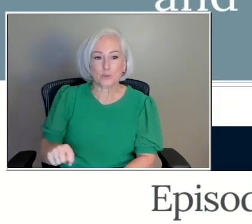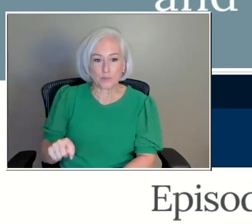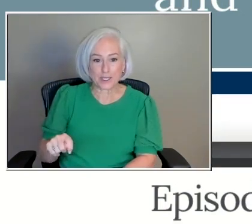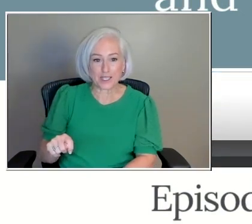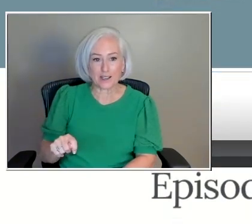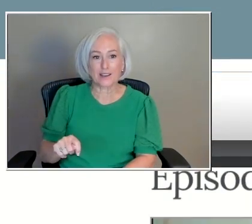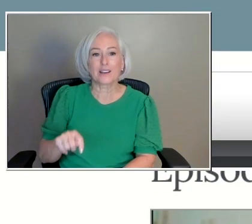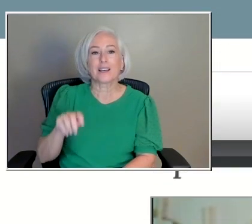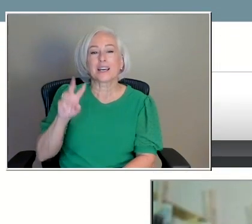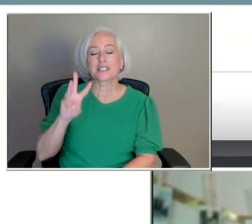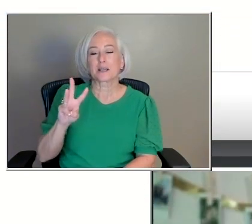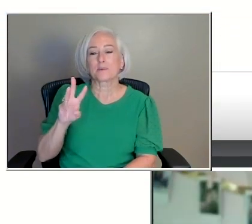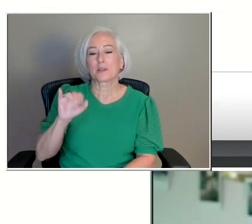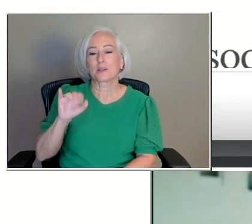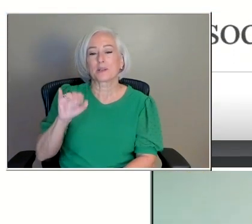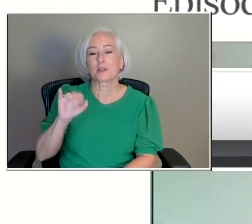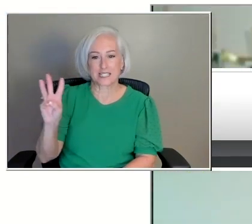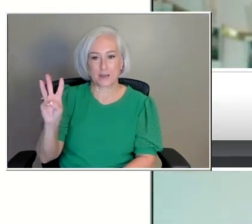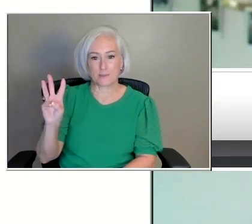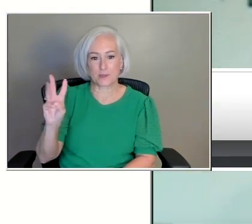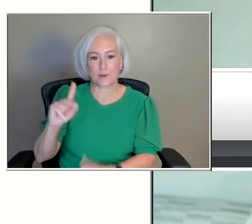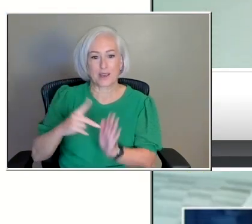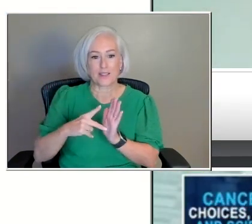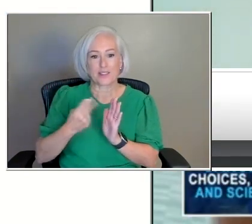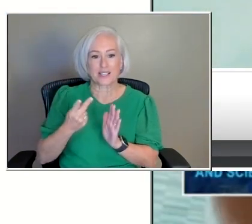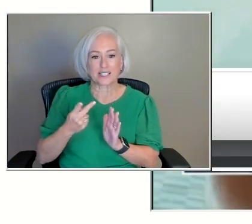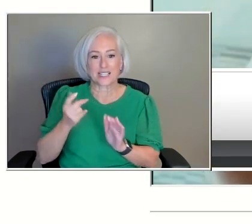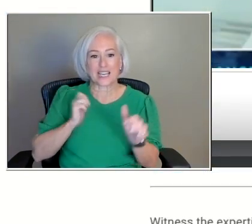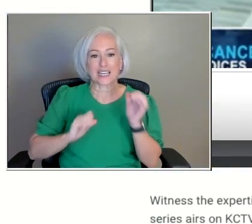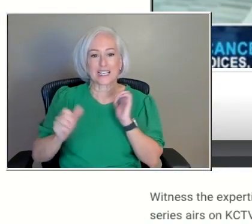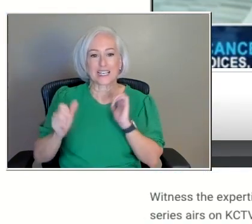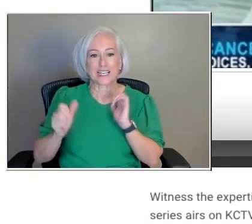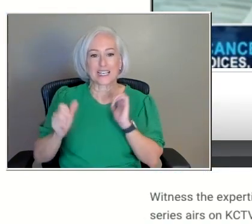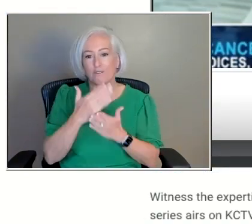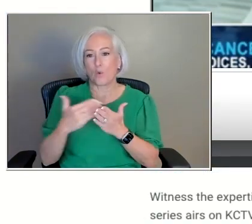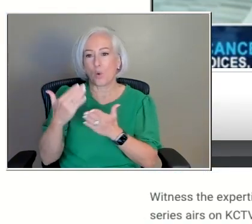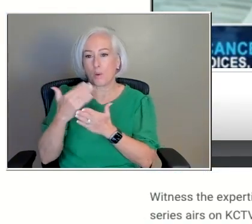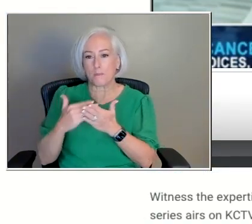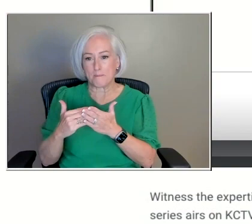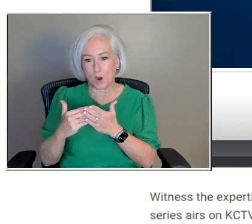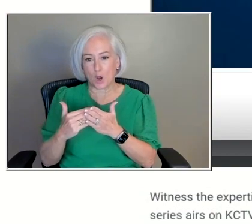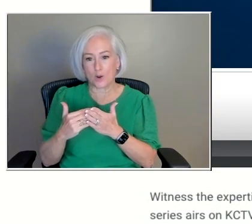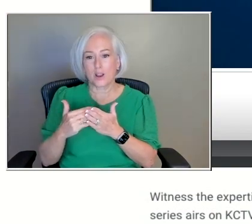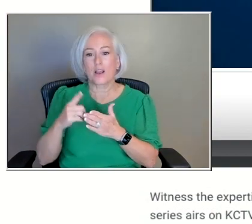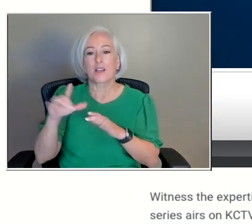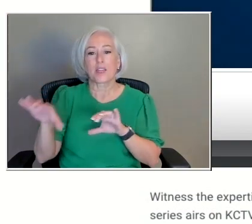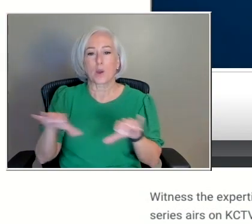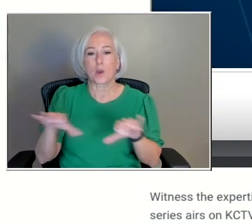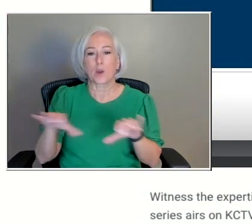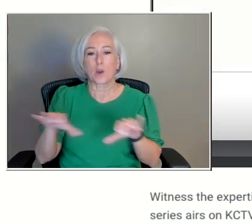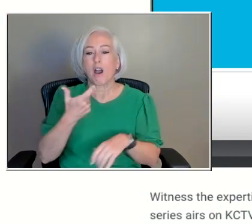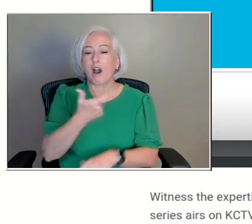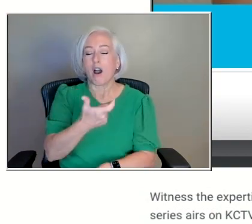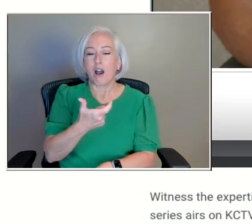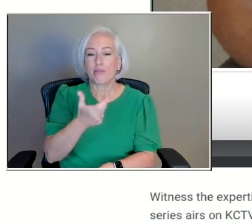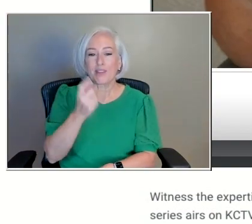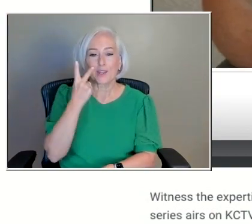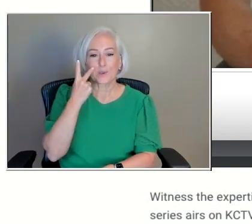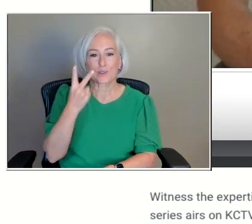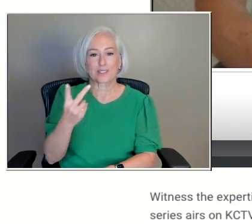It is the second episode in the 4-part series that we are running. You can go online to watch the first episode and learn more.